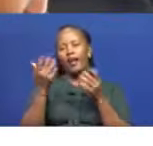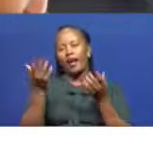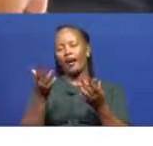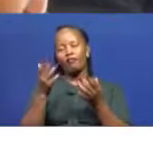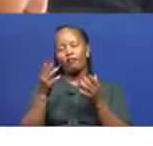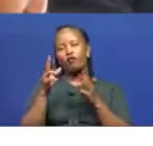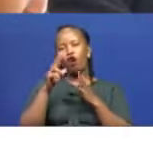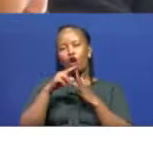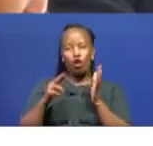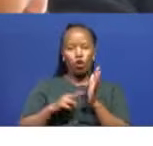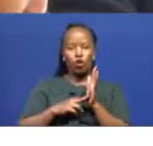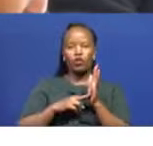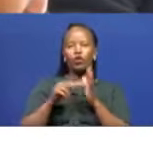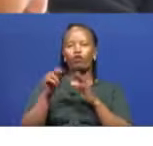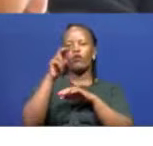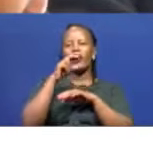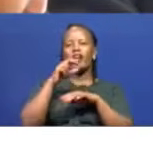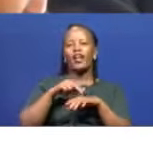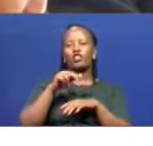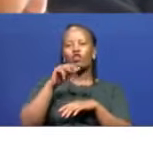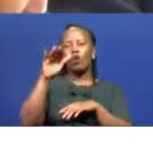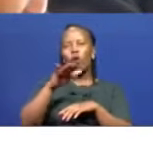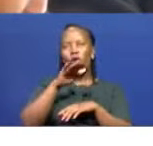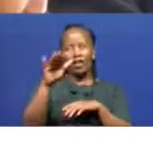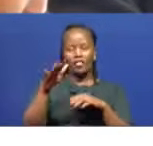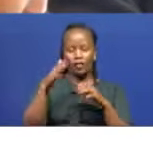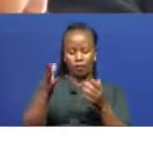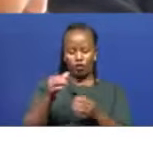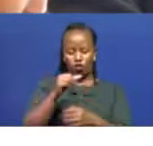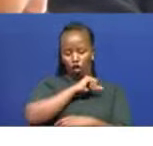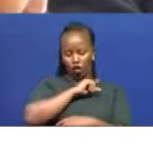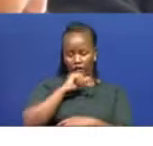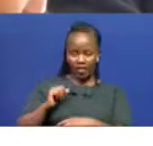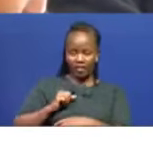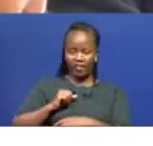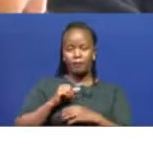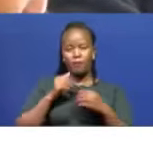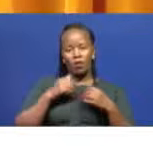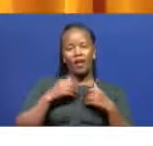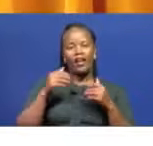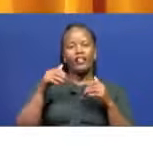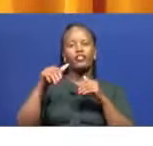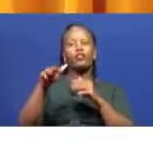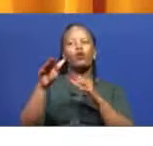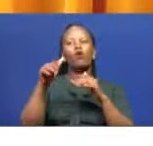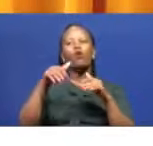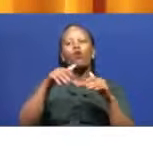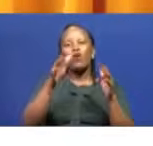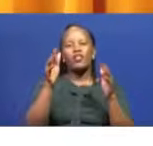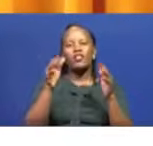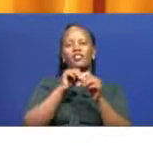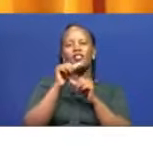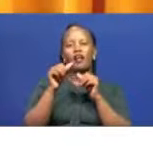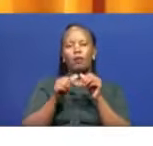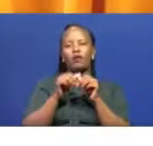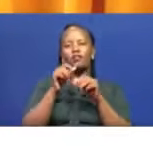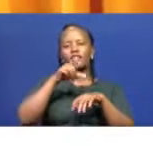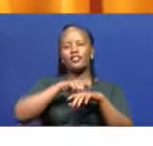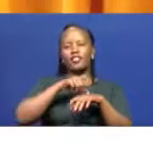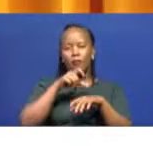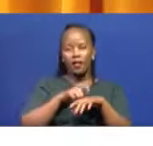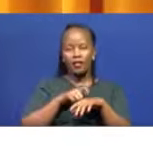nor the Senate standing orders provided mechanisms, procedures, thresholds,